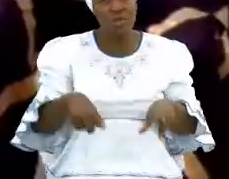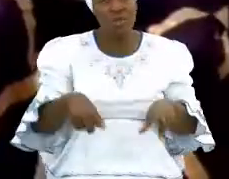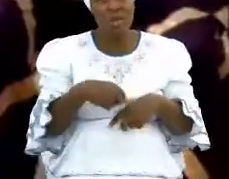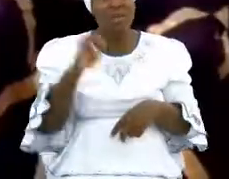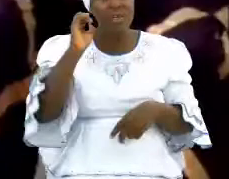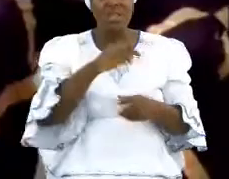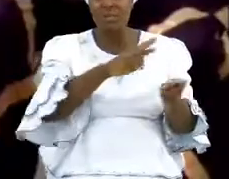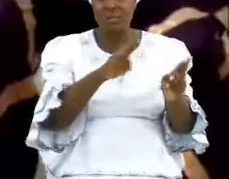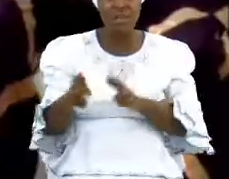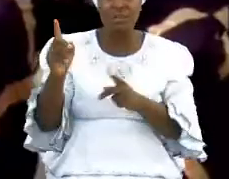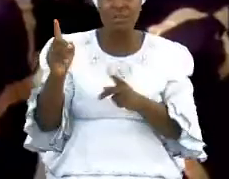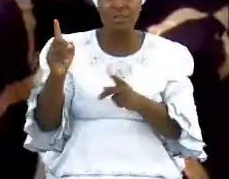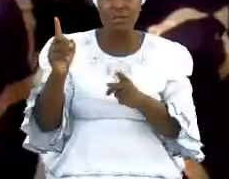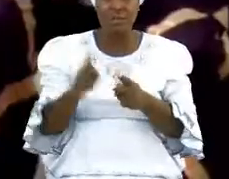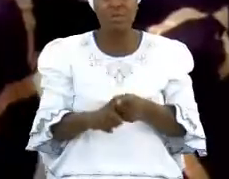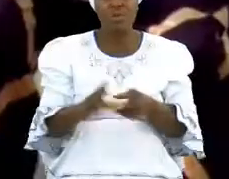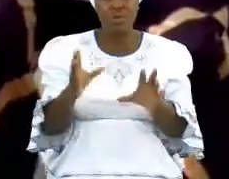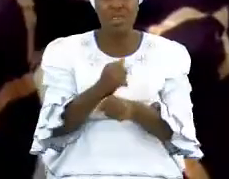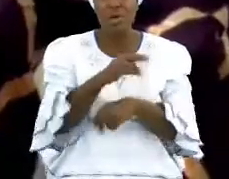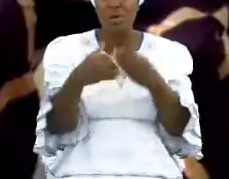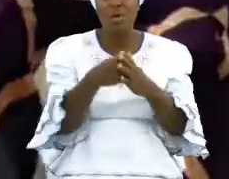But he demands